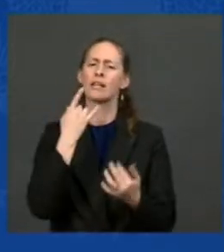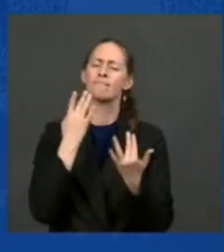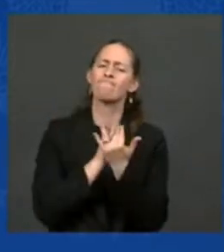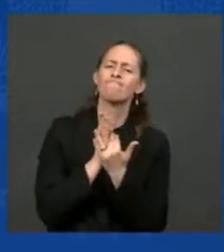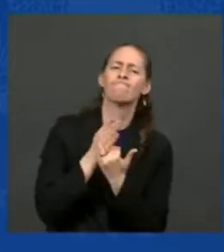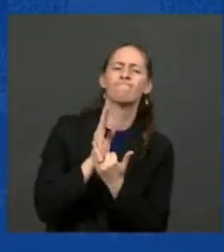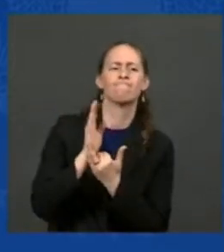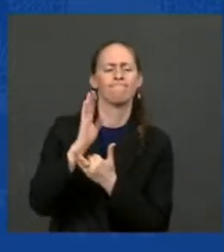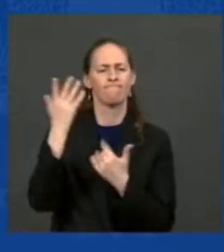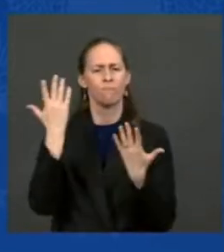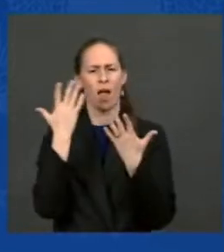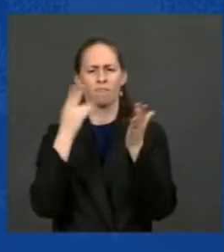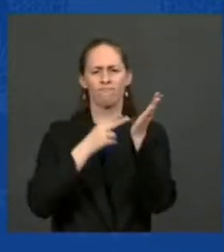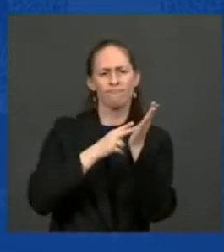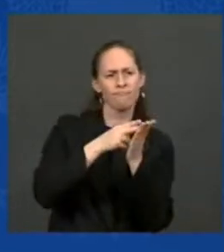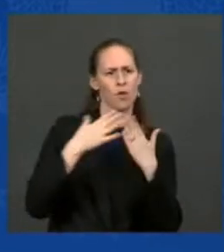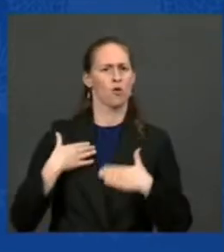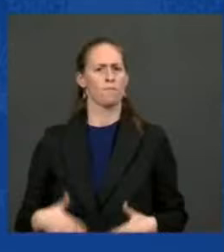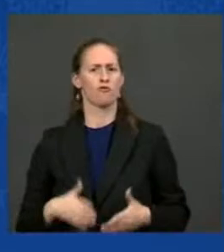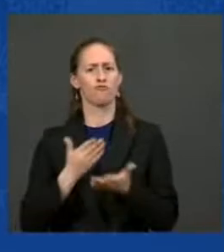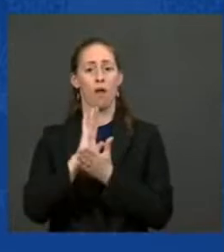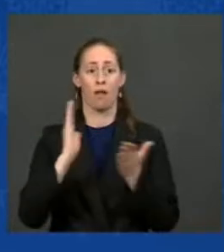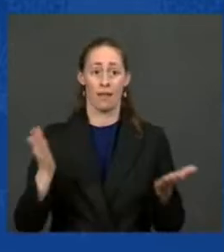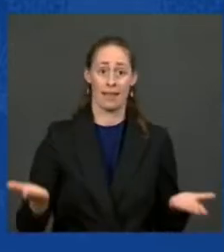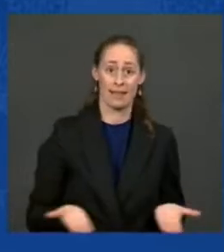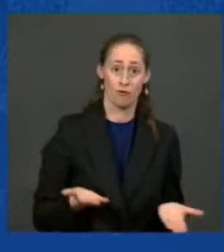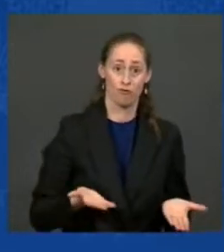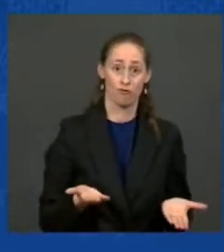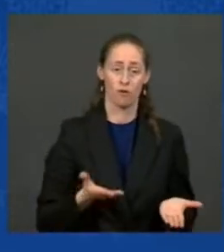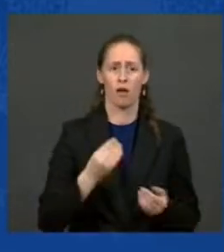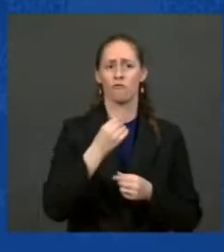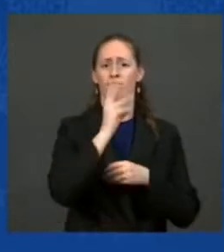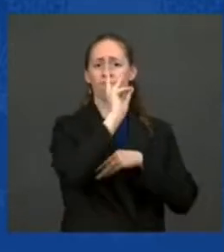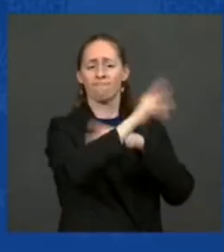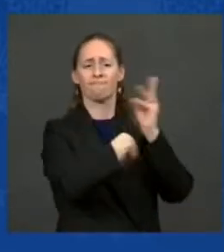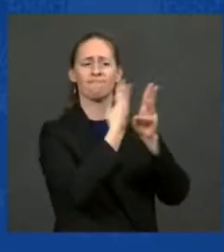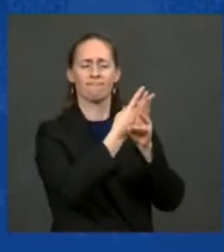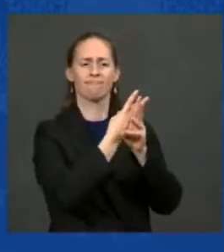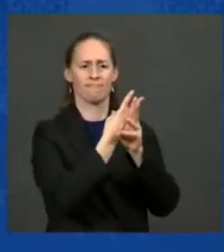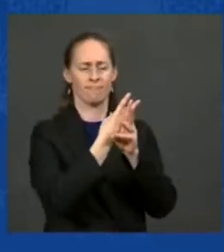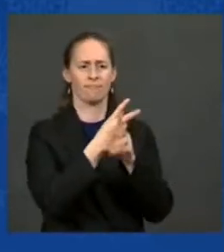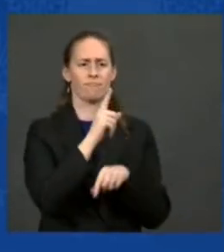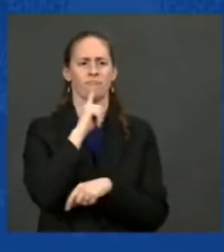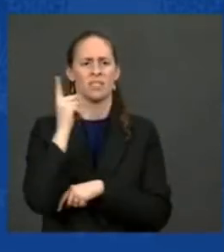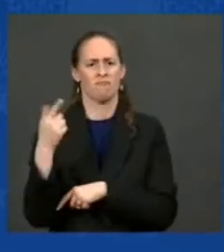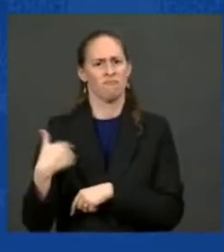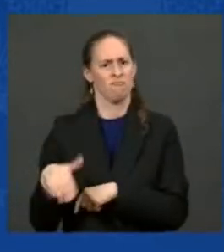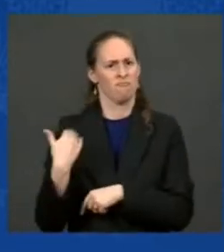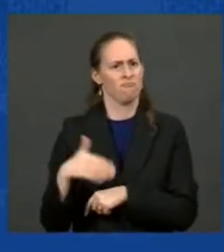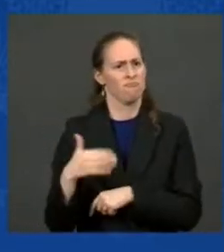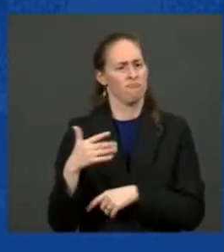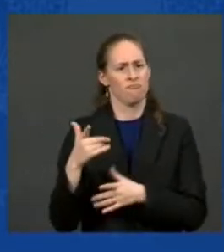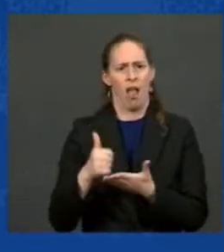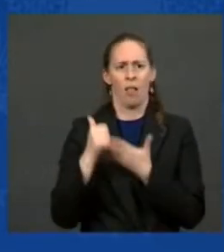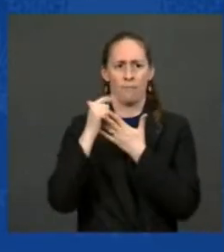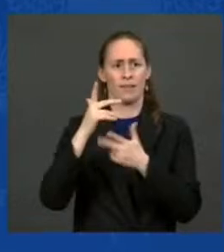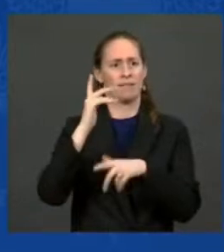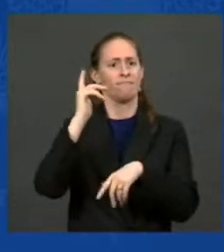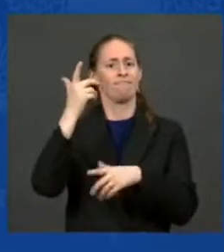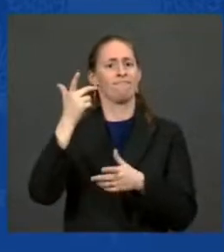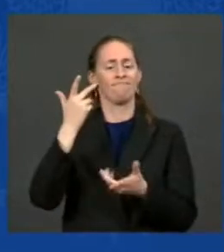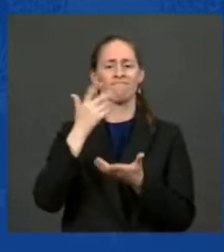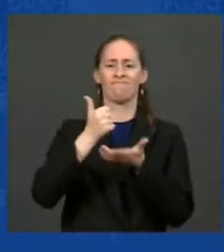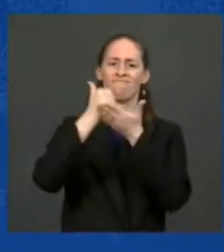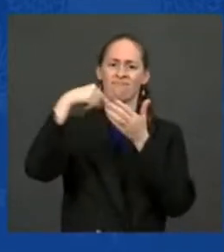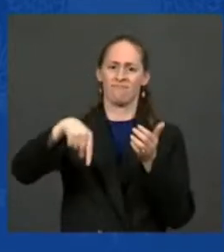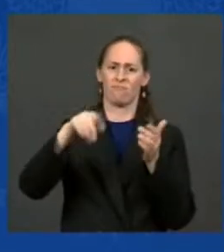rights at home and abroad, into a widely respected academic institution, training the next generation of human rights defenders and passing